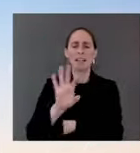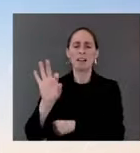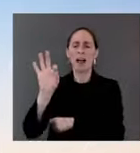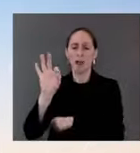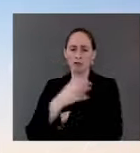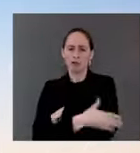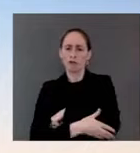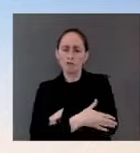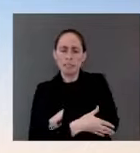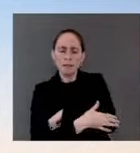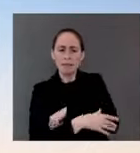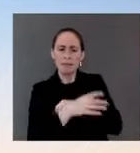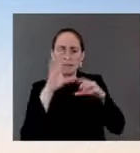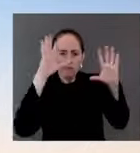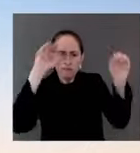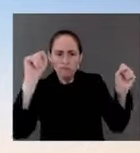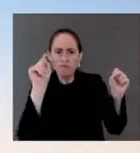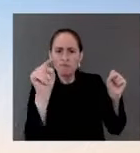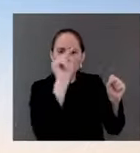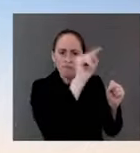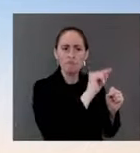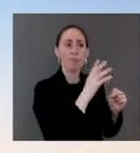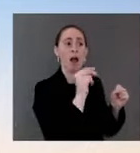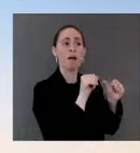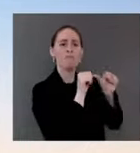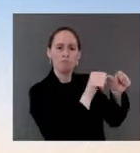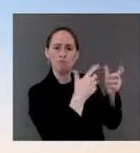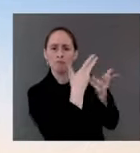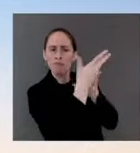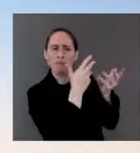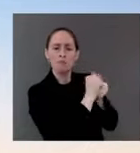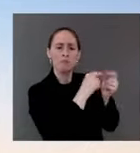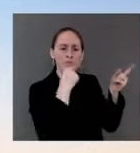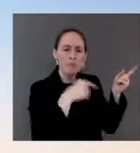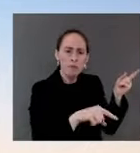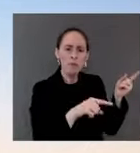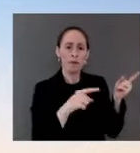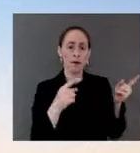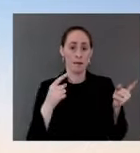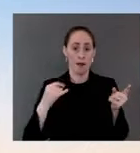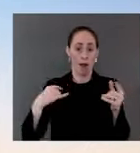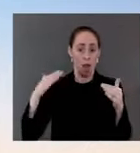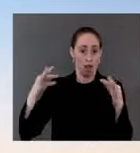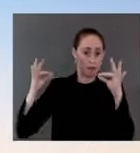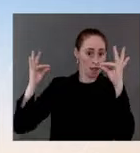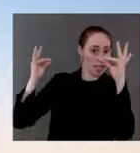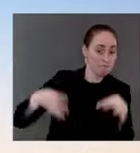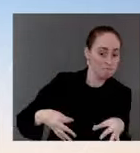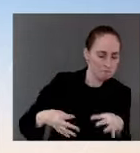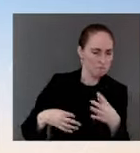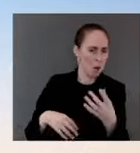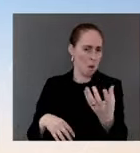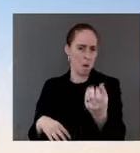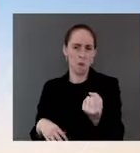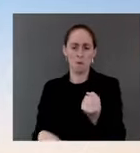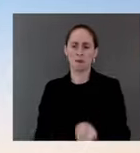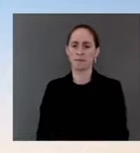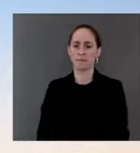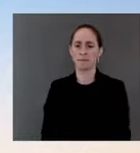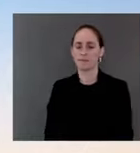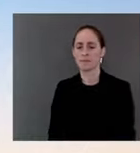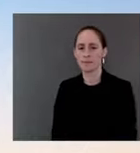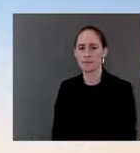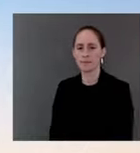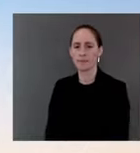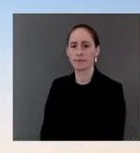to be. But I don't have any update at this point on the format. Go ahead. Thanks, Jen. The president said just a few moments ago that he thought that inflation may be at its peak